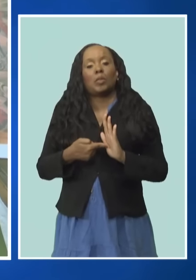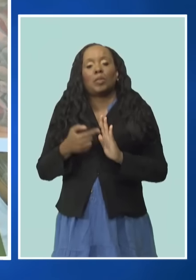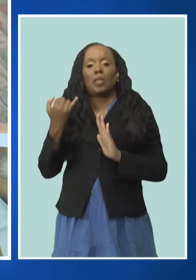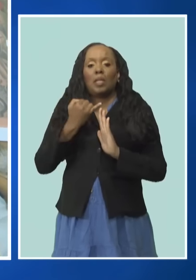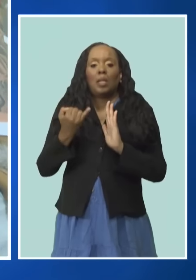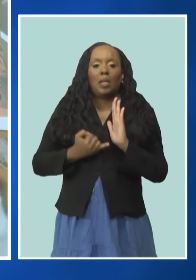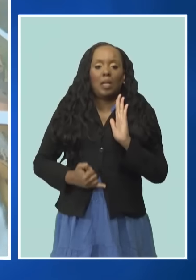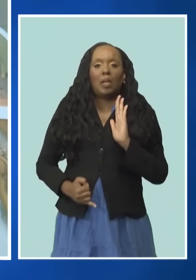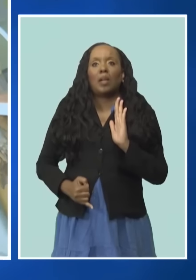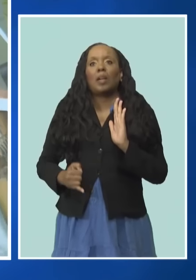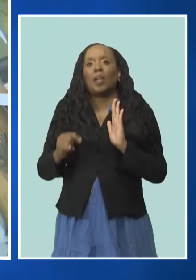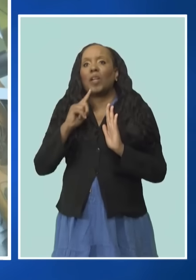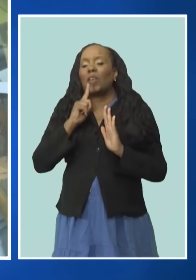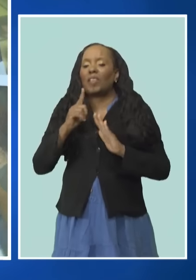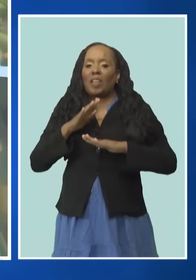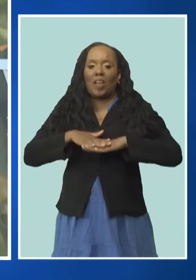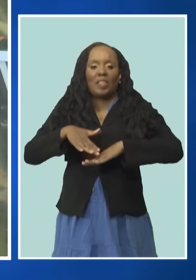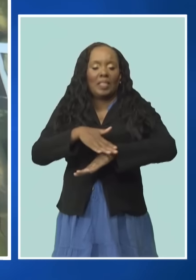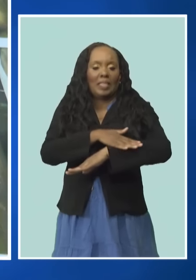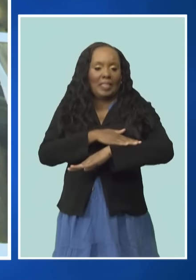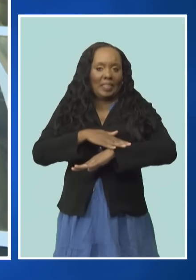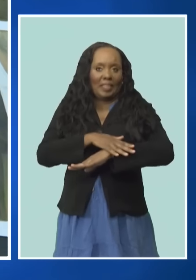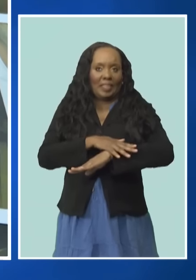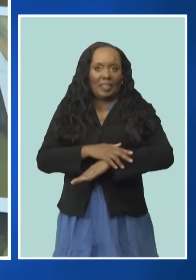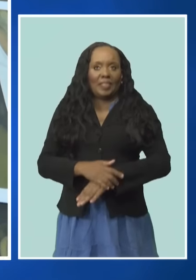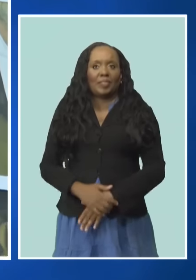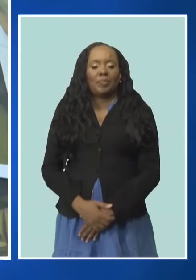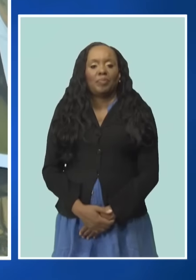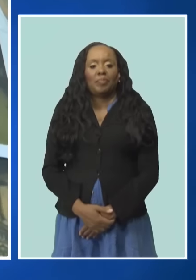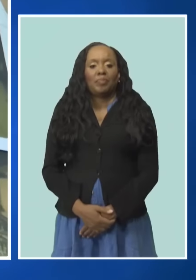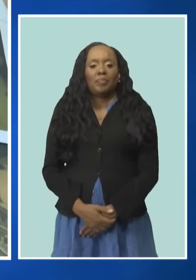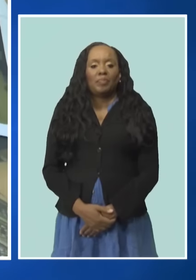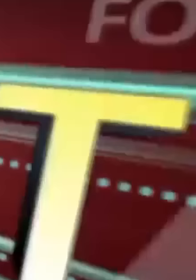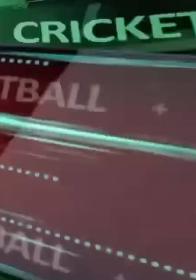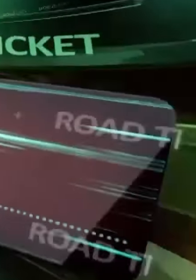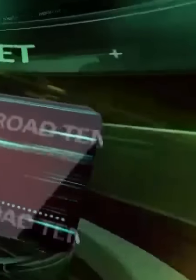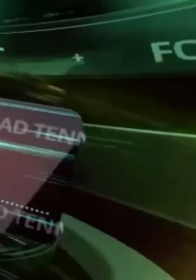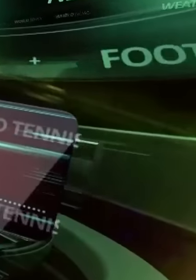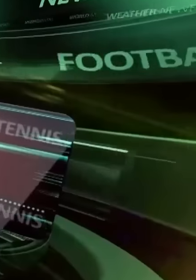really does live on the skin. Deanza Roberts, CBC News.